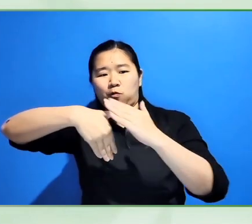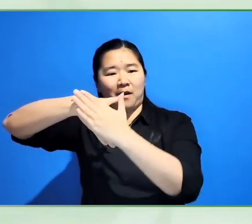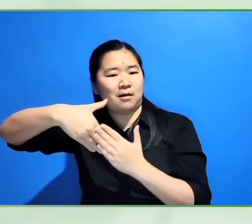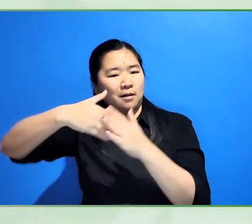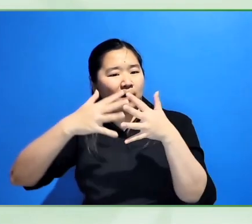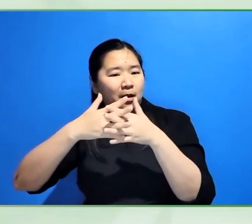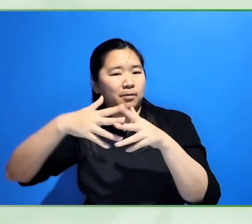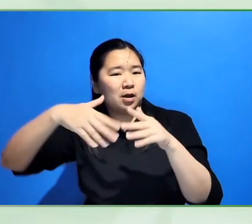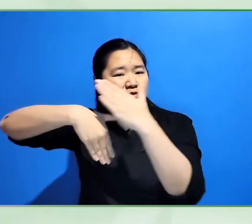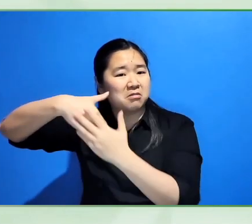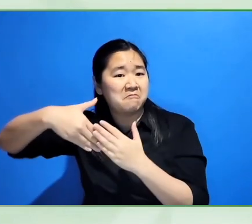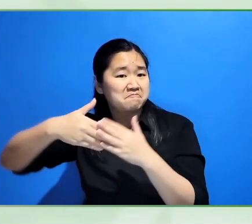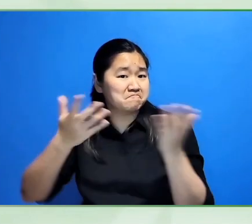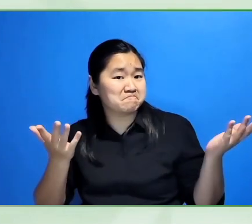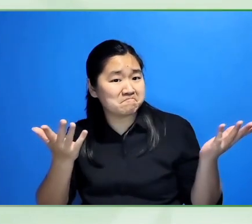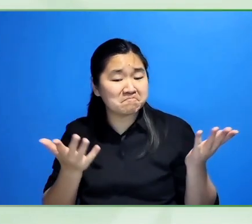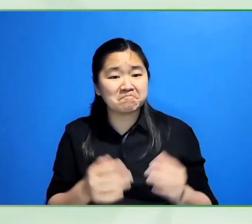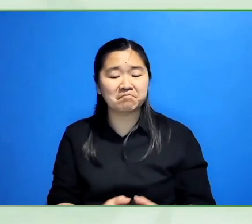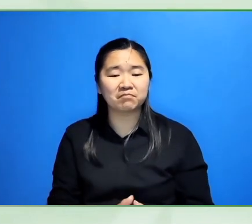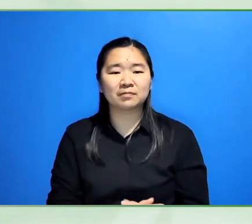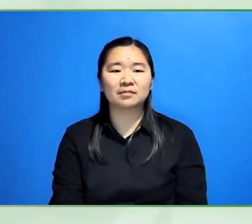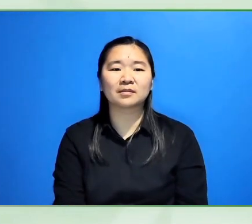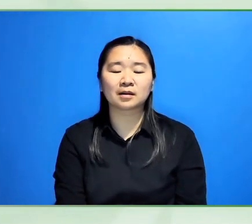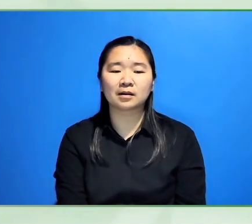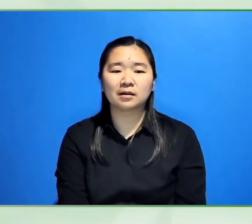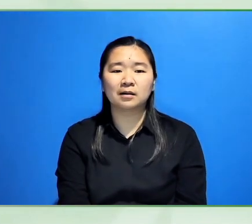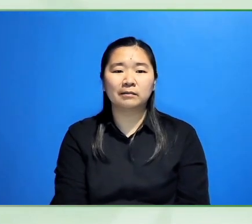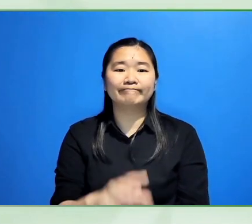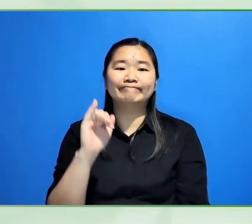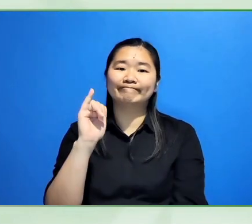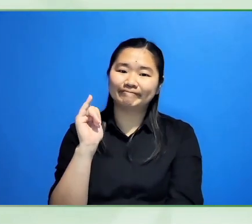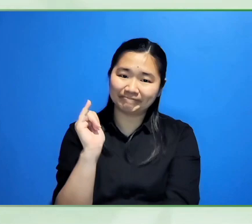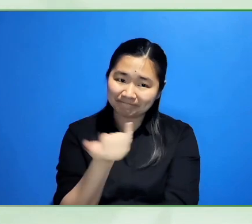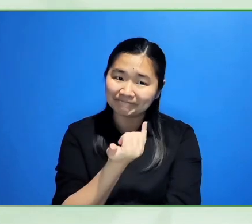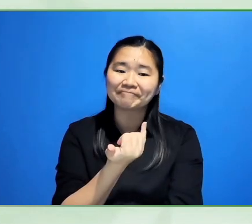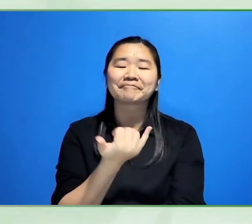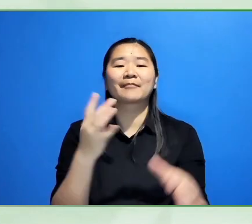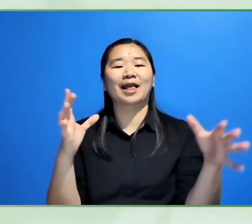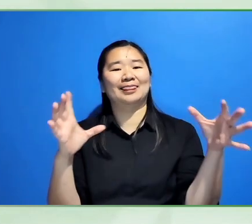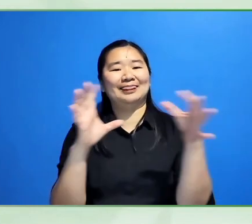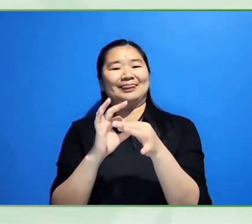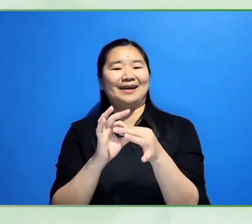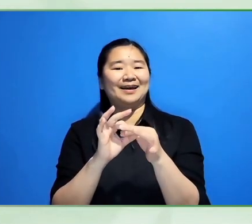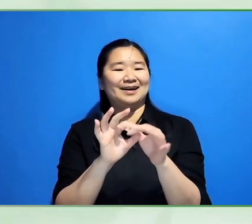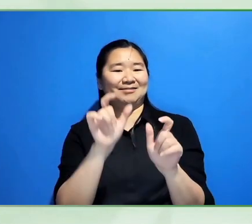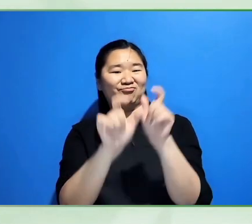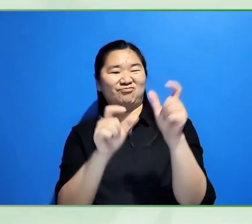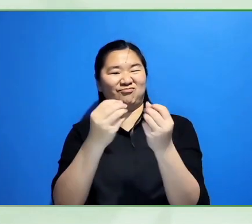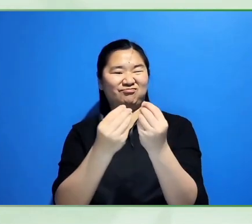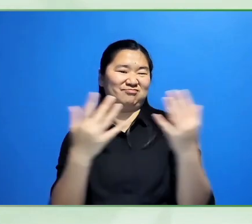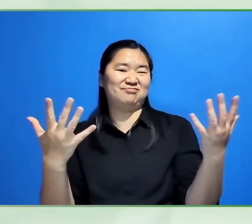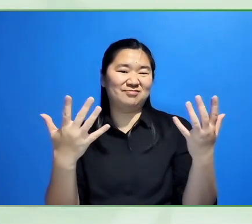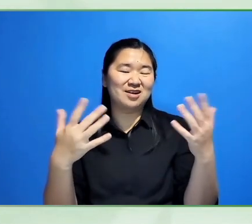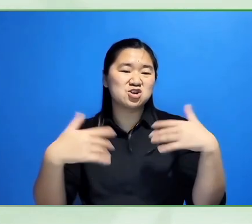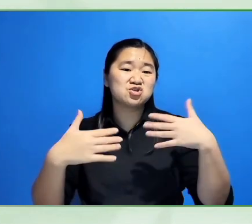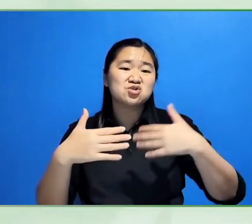the table, the numbers, when there's a really big informal market like ours, can be